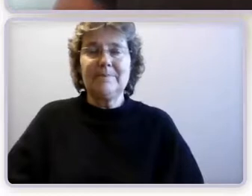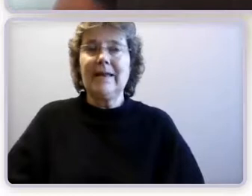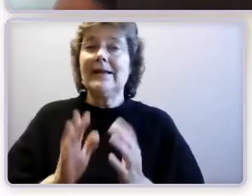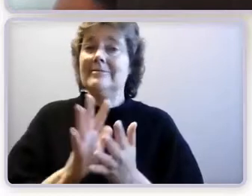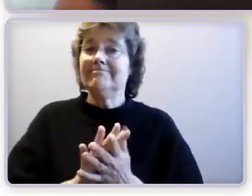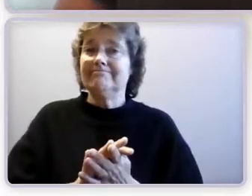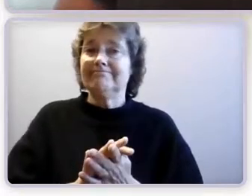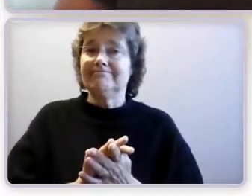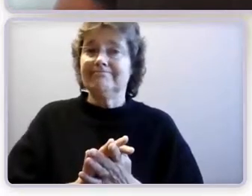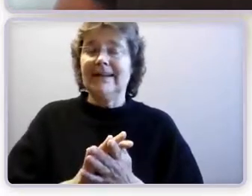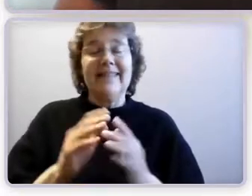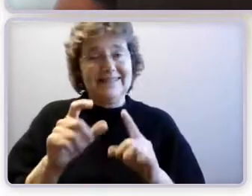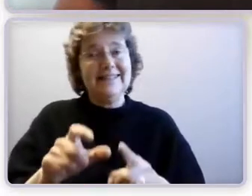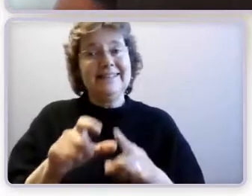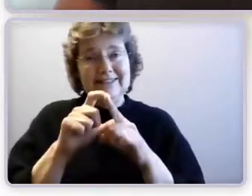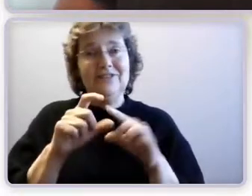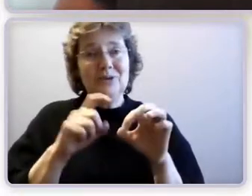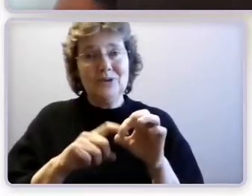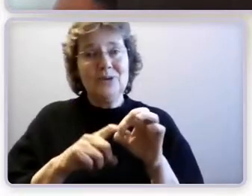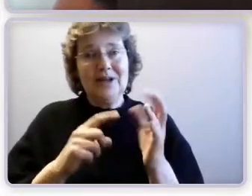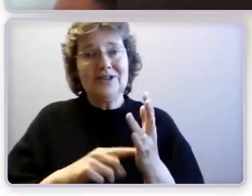That's a very difficult question to answer.